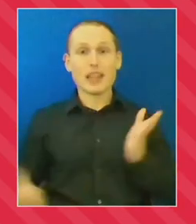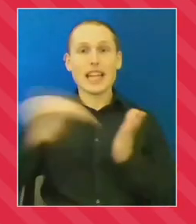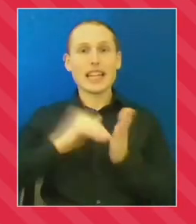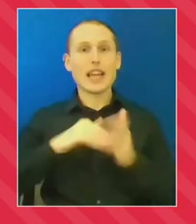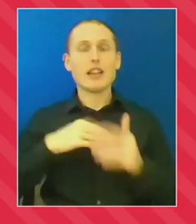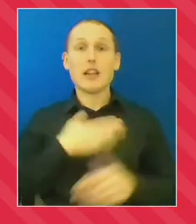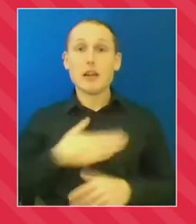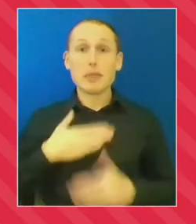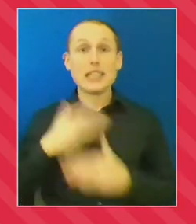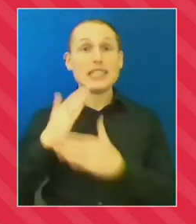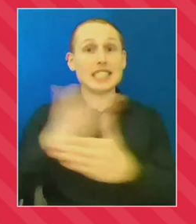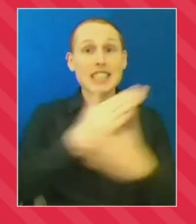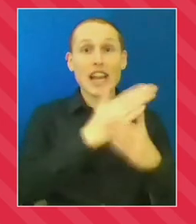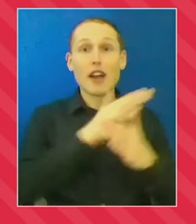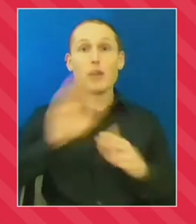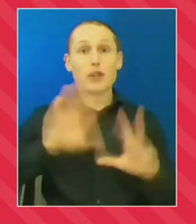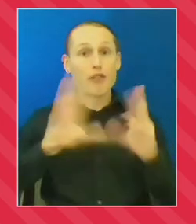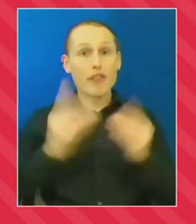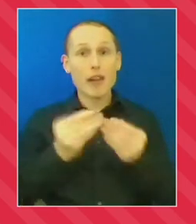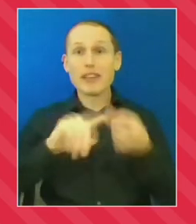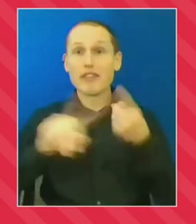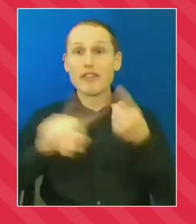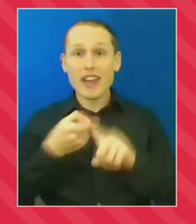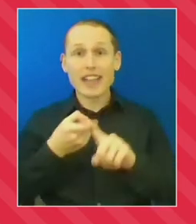And don't forget, please visit